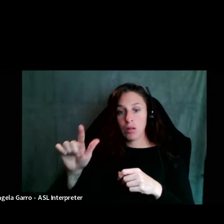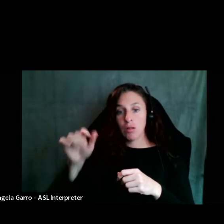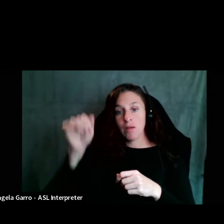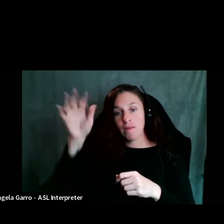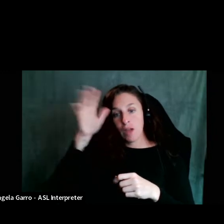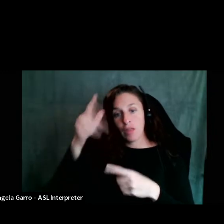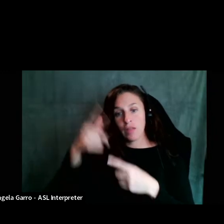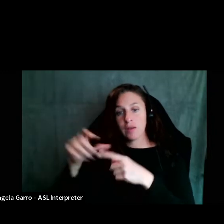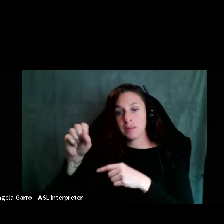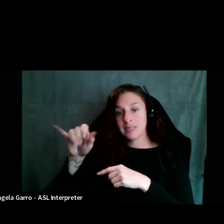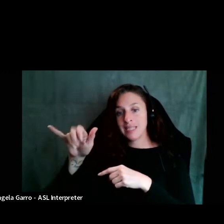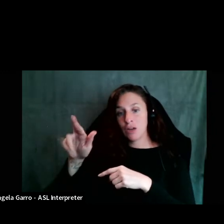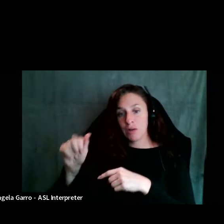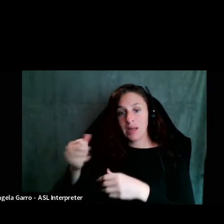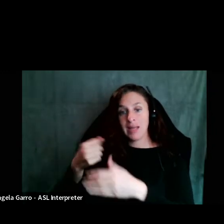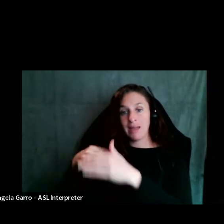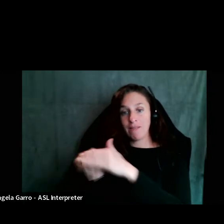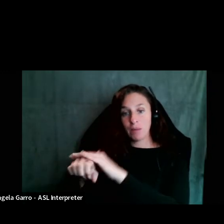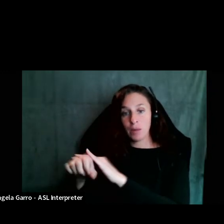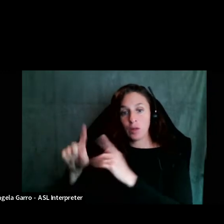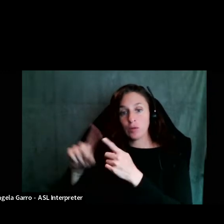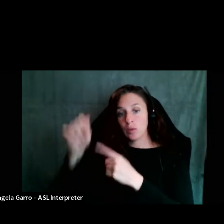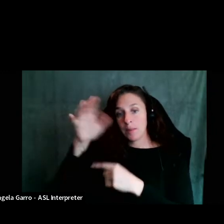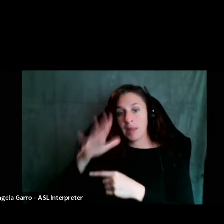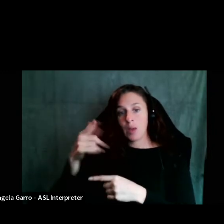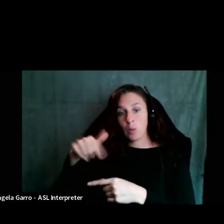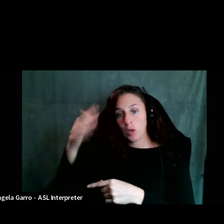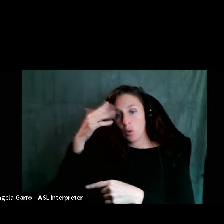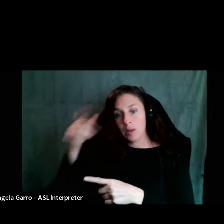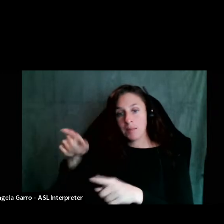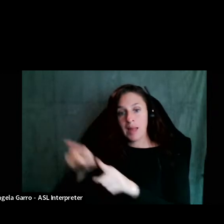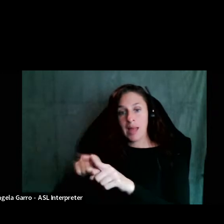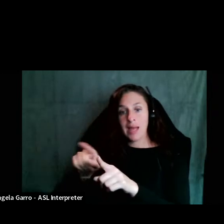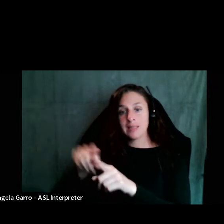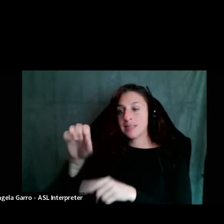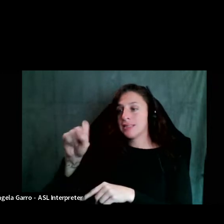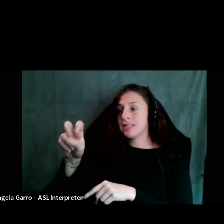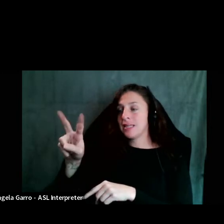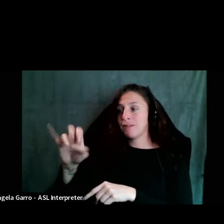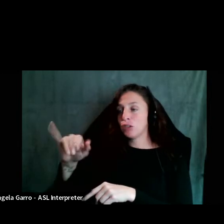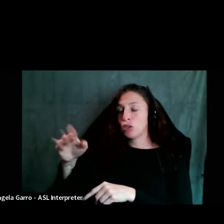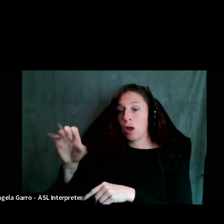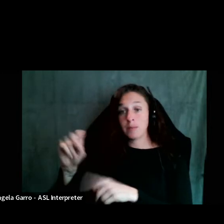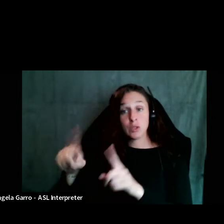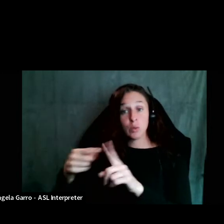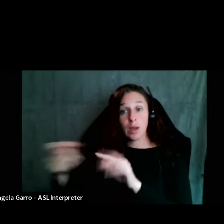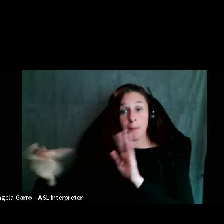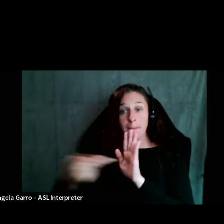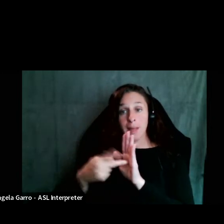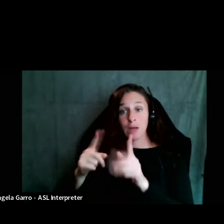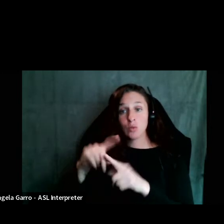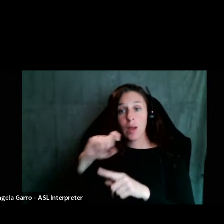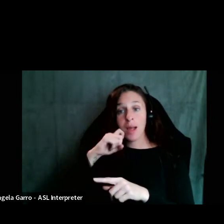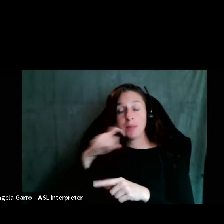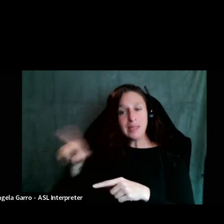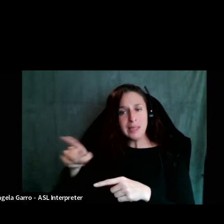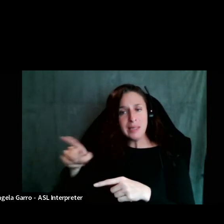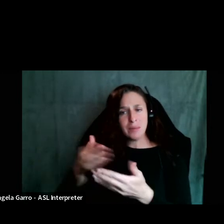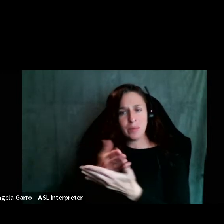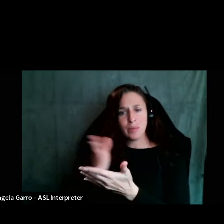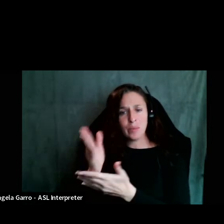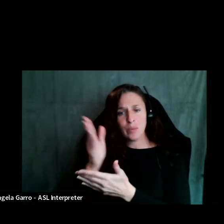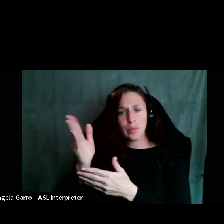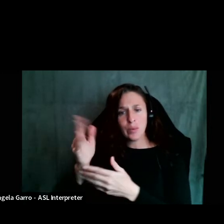Jandari, gave birth to a man, we all know him as Steve Jobs. And when he came back to Apple, he made its resurgence